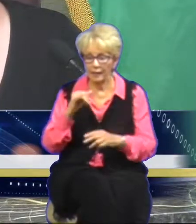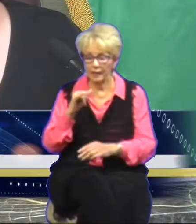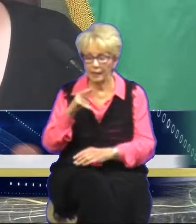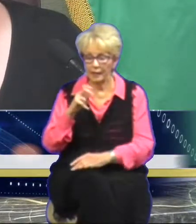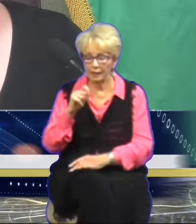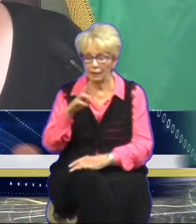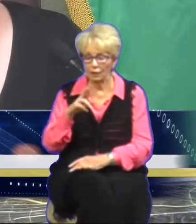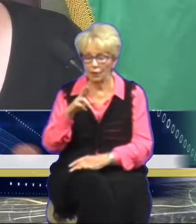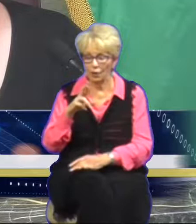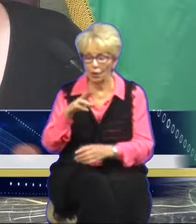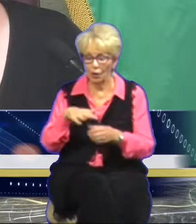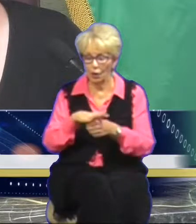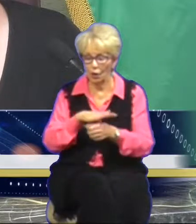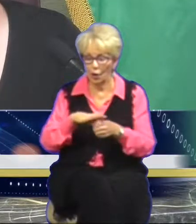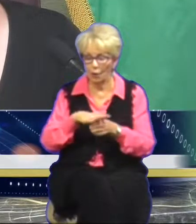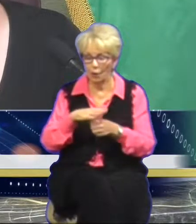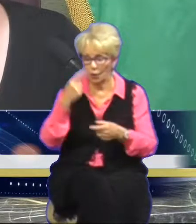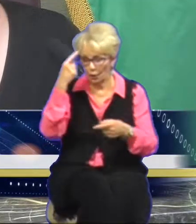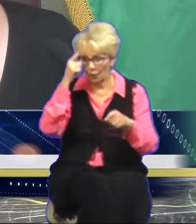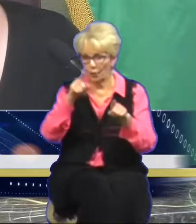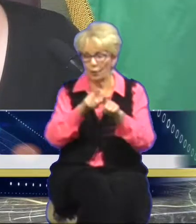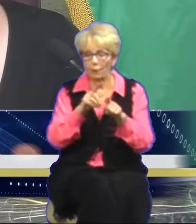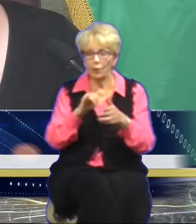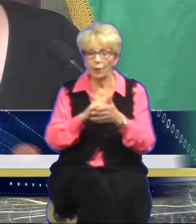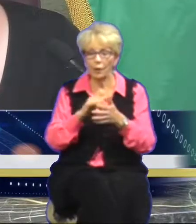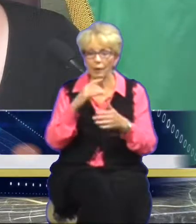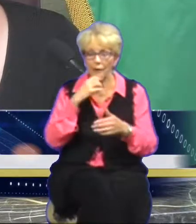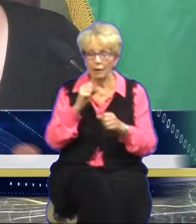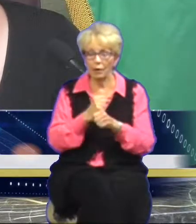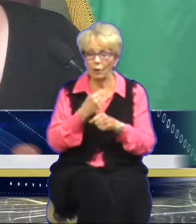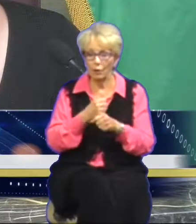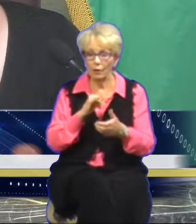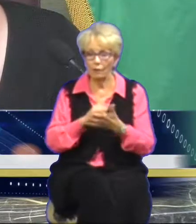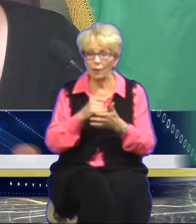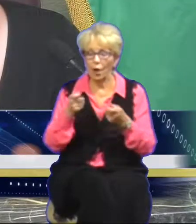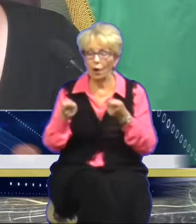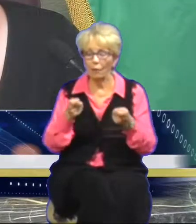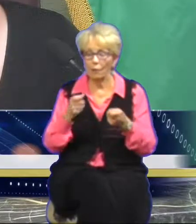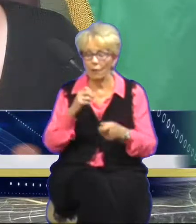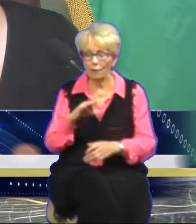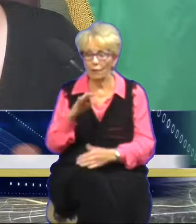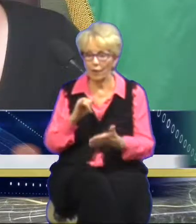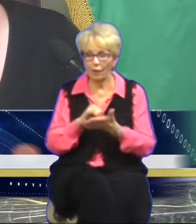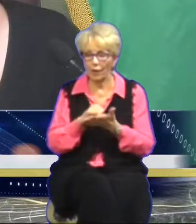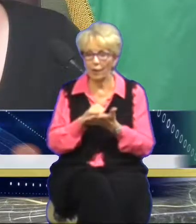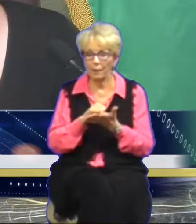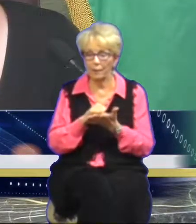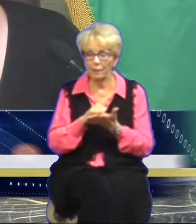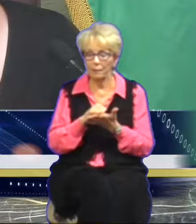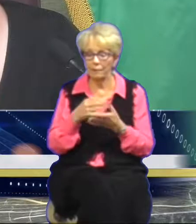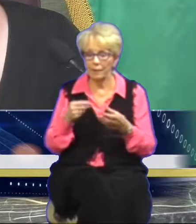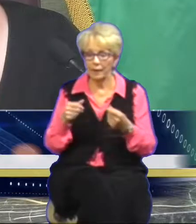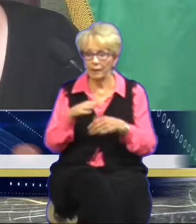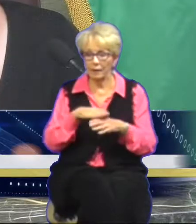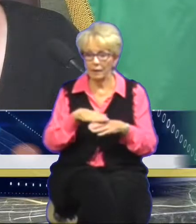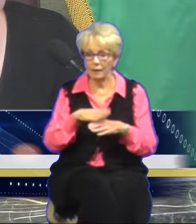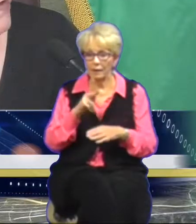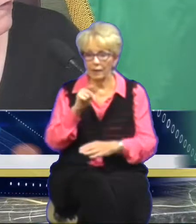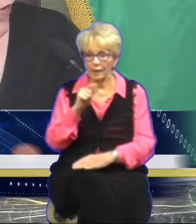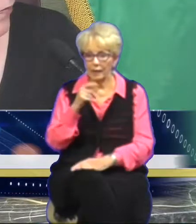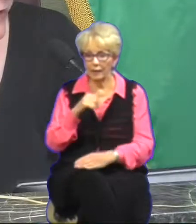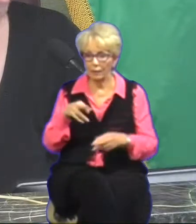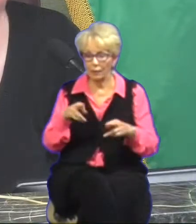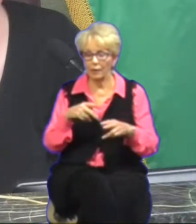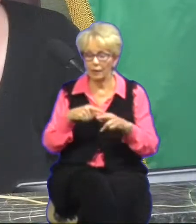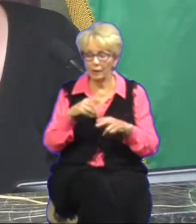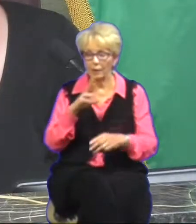agreement, which has been the guiding document for the creation and operation of the property at Cathy Road known as